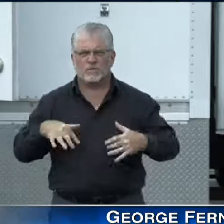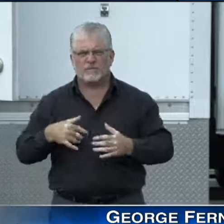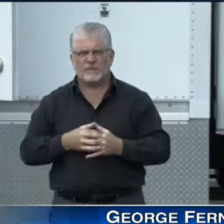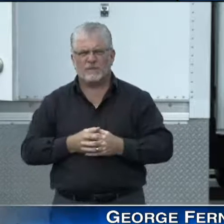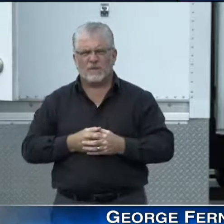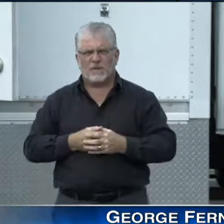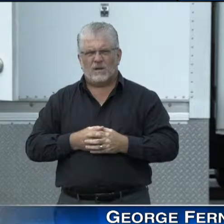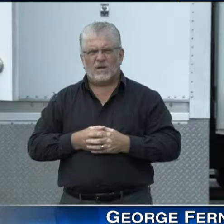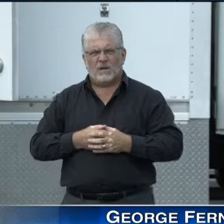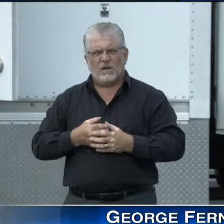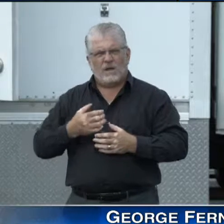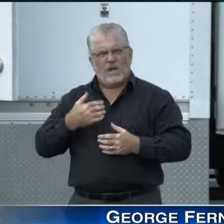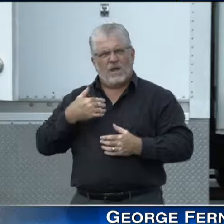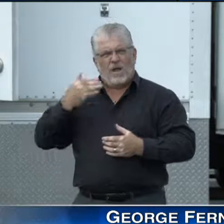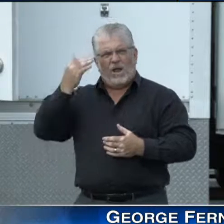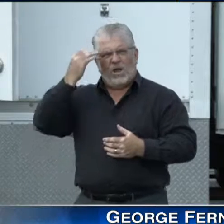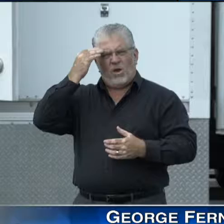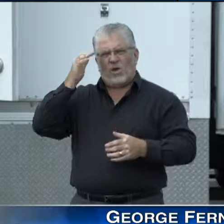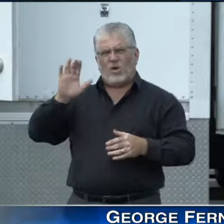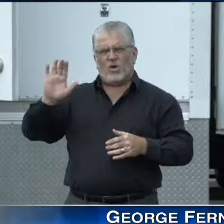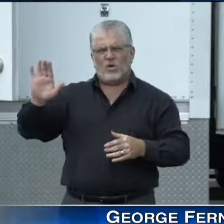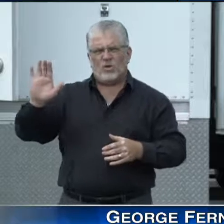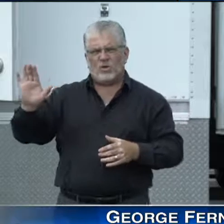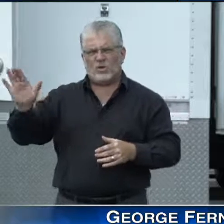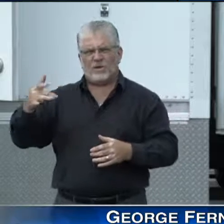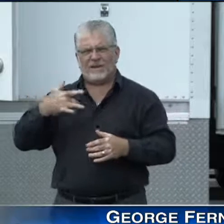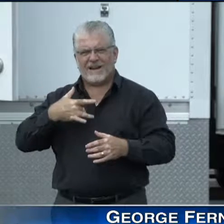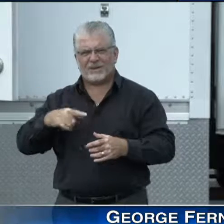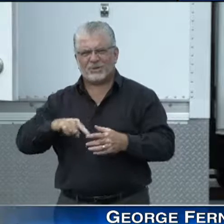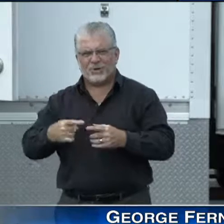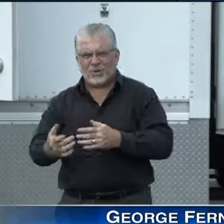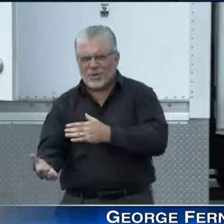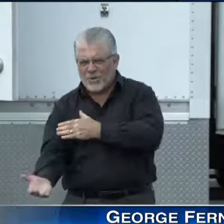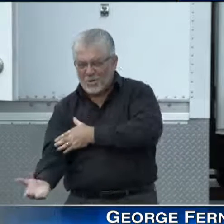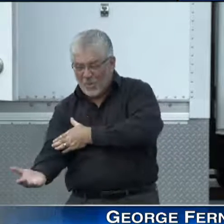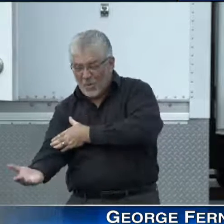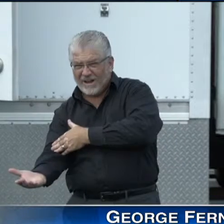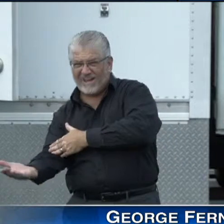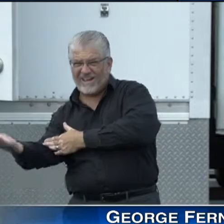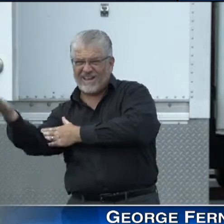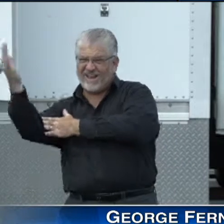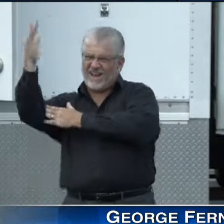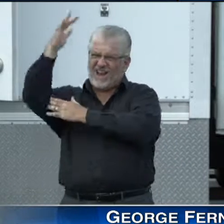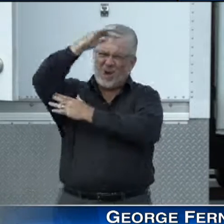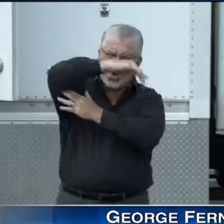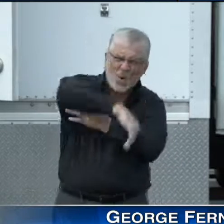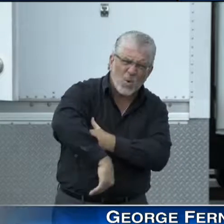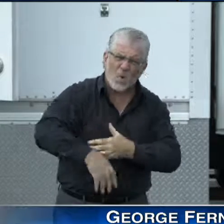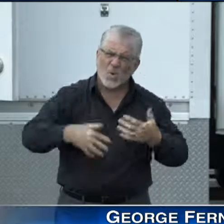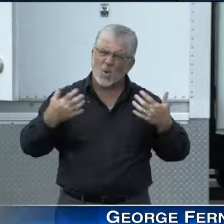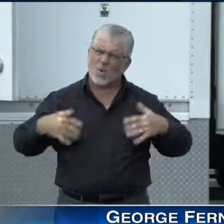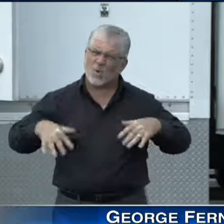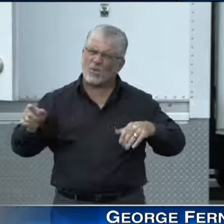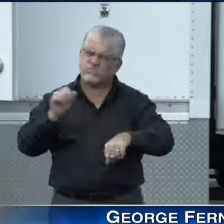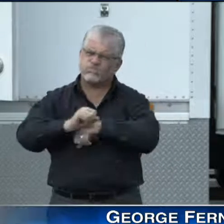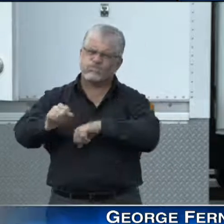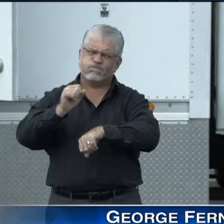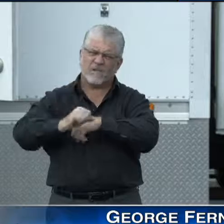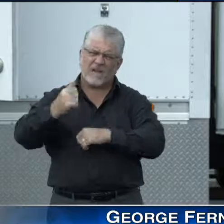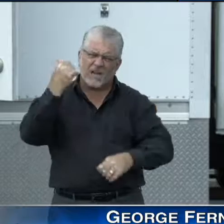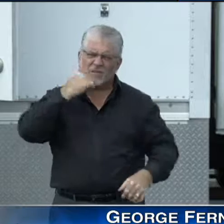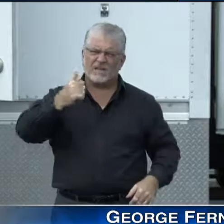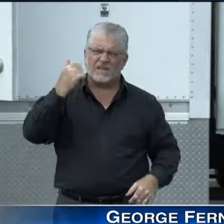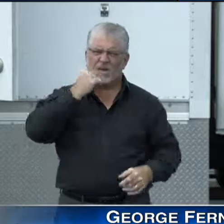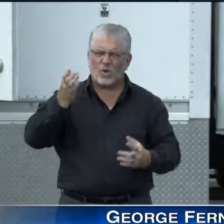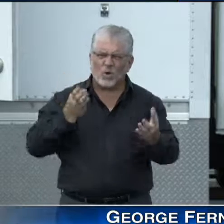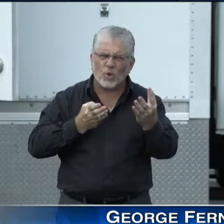early and they end very late. You are faced with a constant stream of hard decisions, and that everything you do is